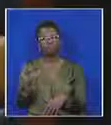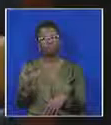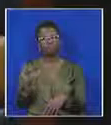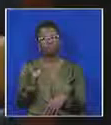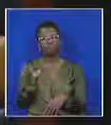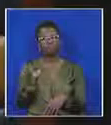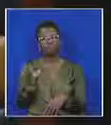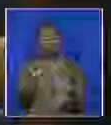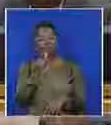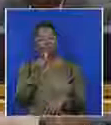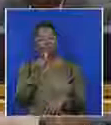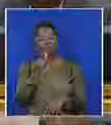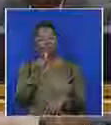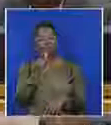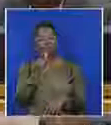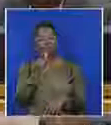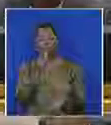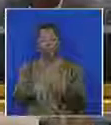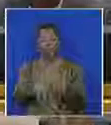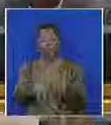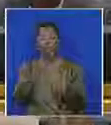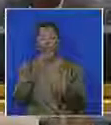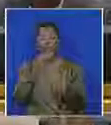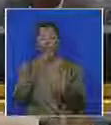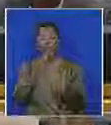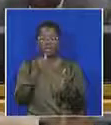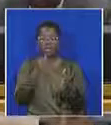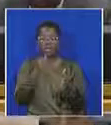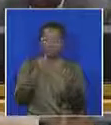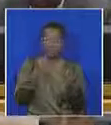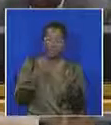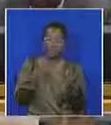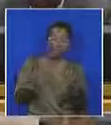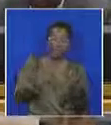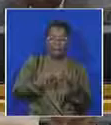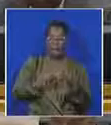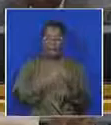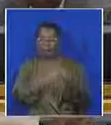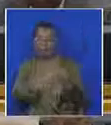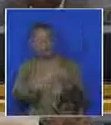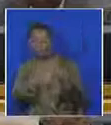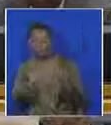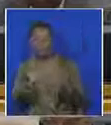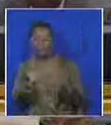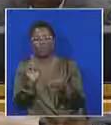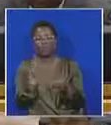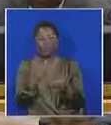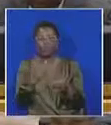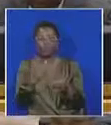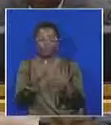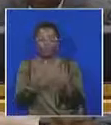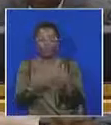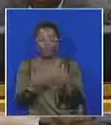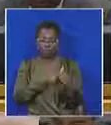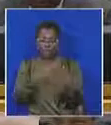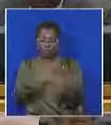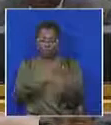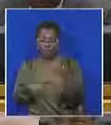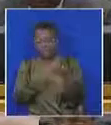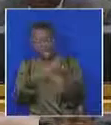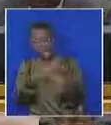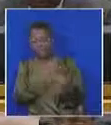withdraws a comment, one does so unconditionally, not with a proviso. The Deputy President had a proviso and a